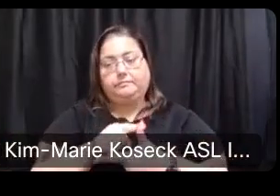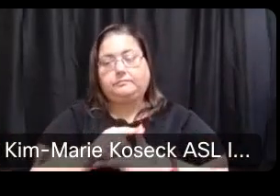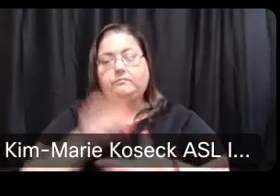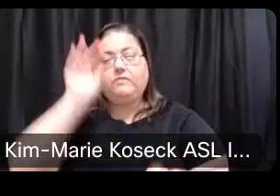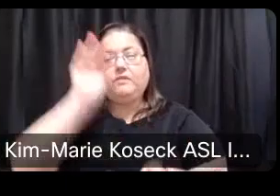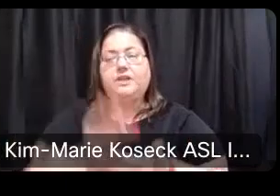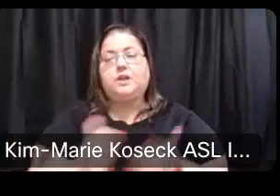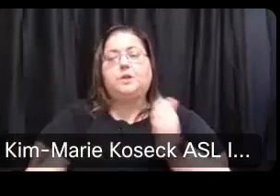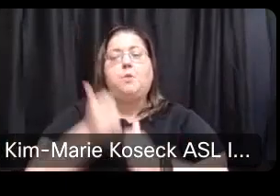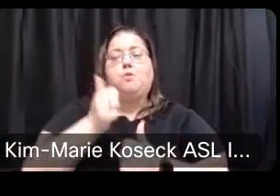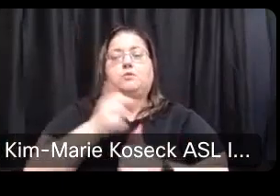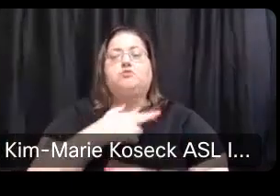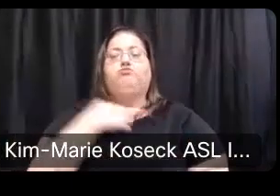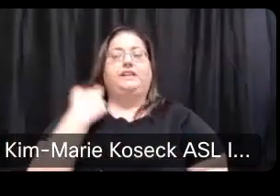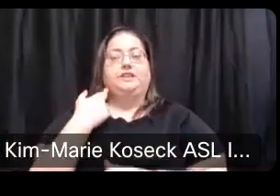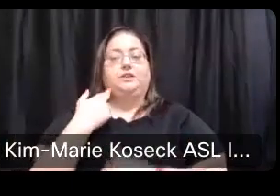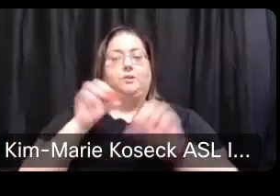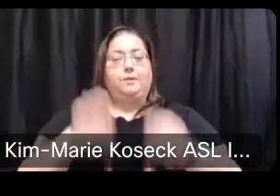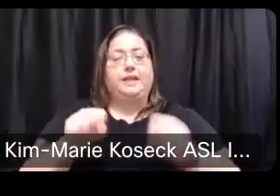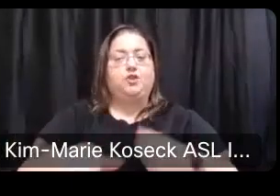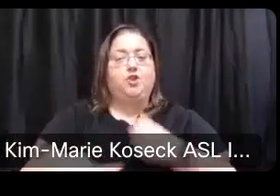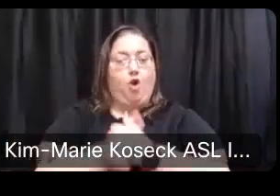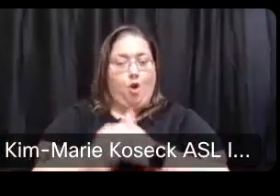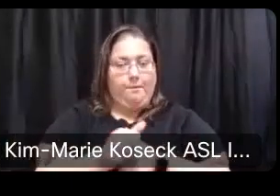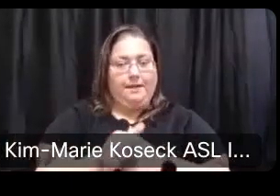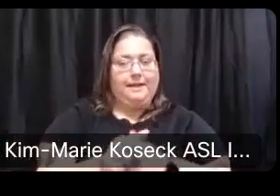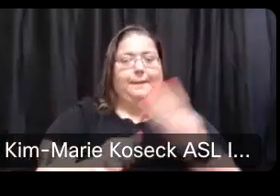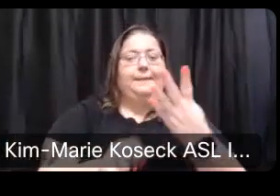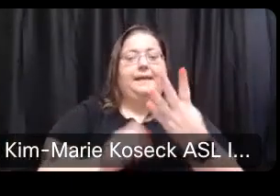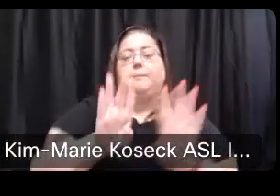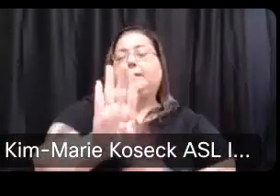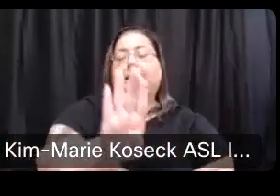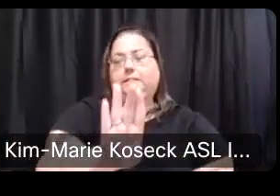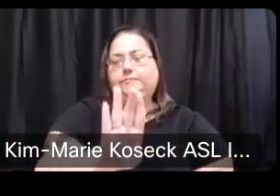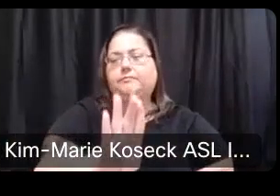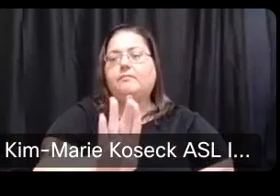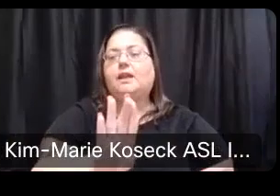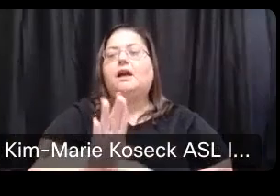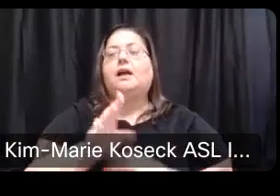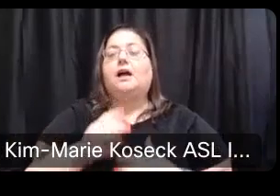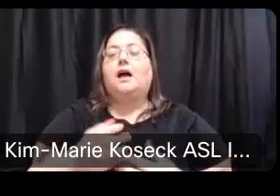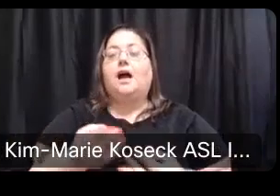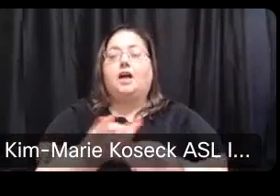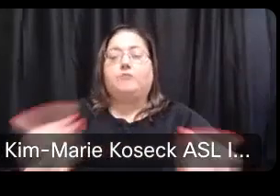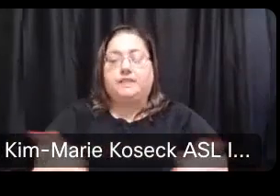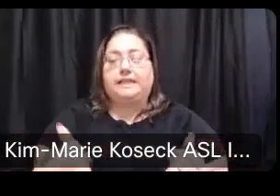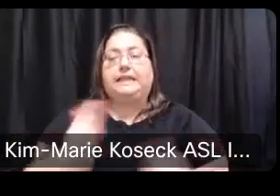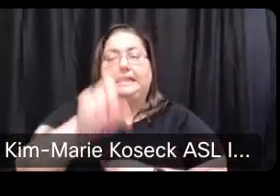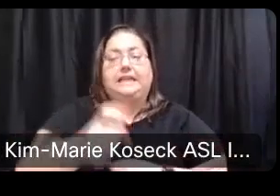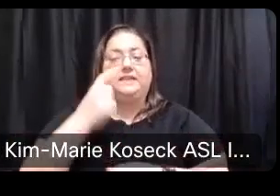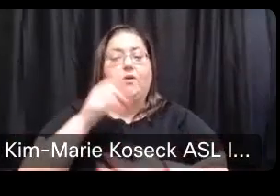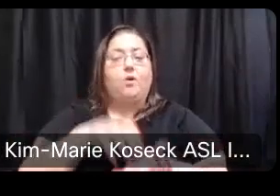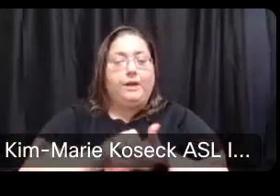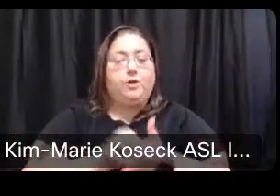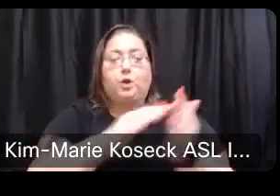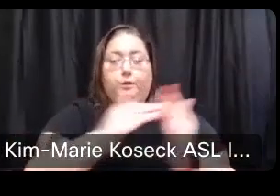reducing the most risk or potential harm. B, the second option, addressing the needs of vulnerable communities. The